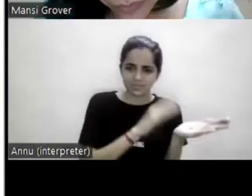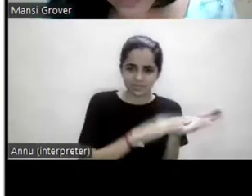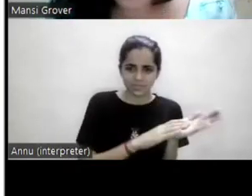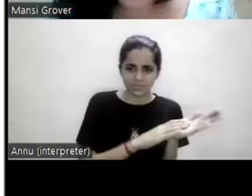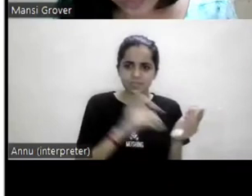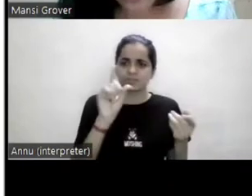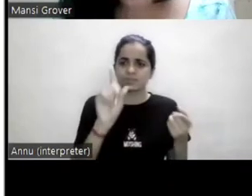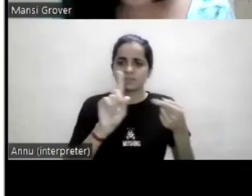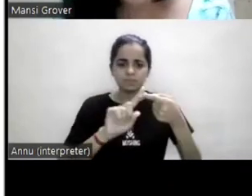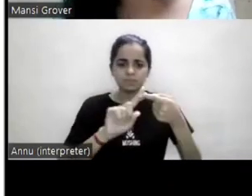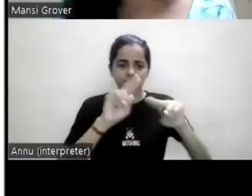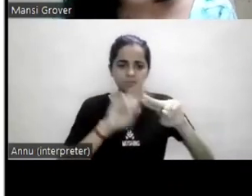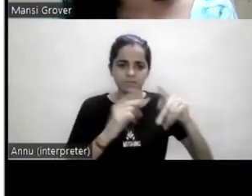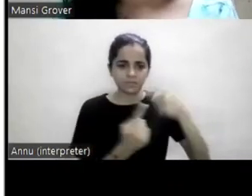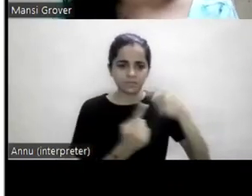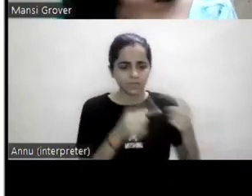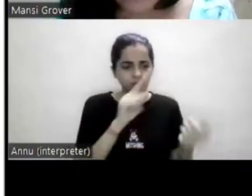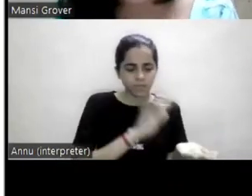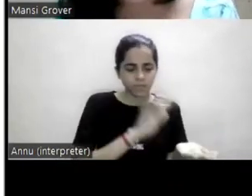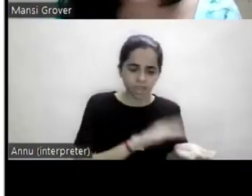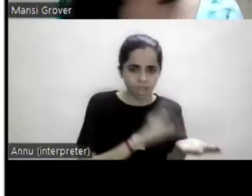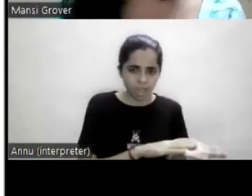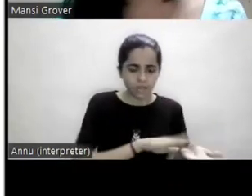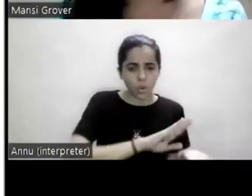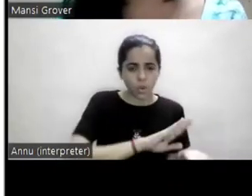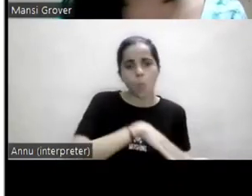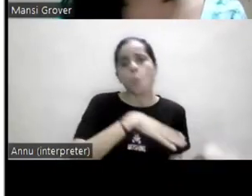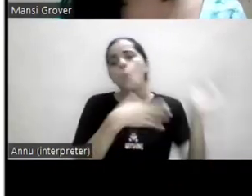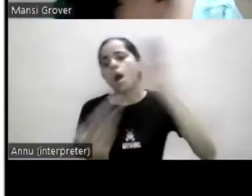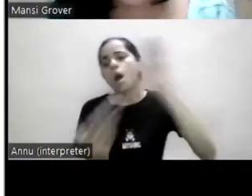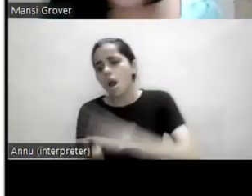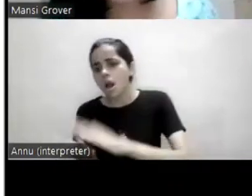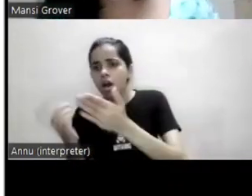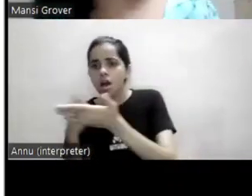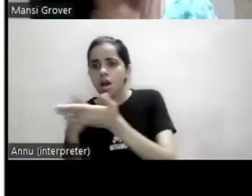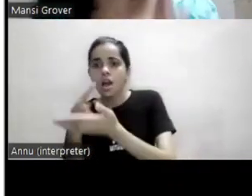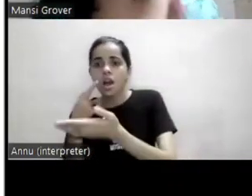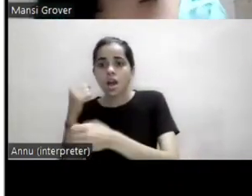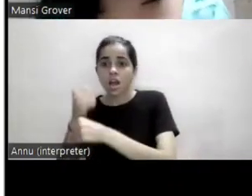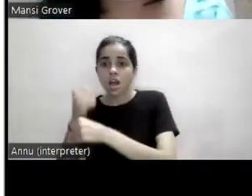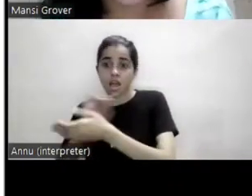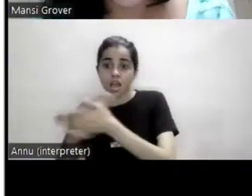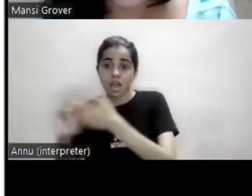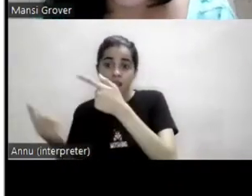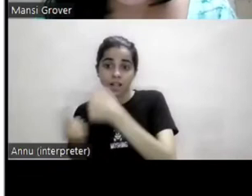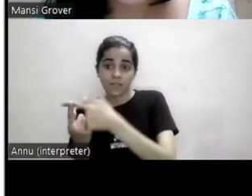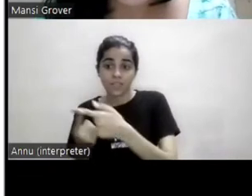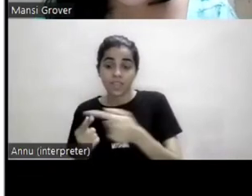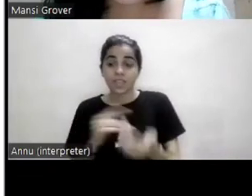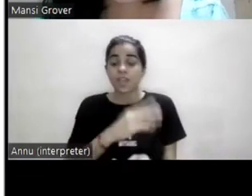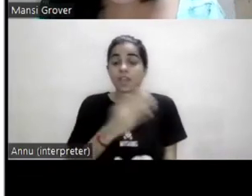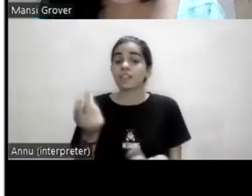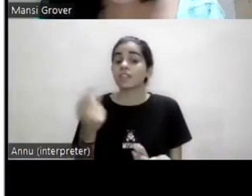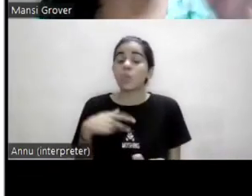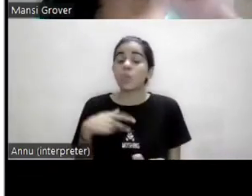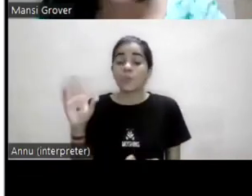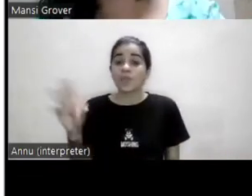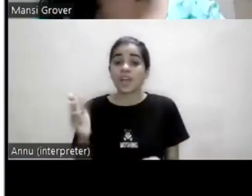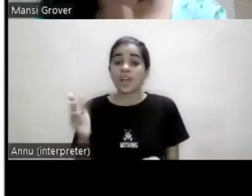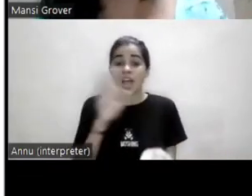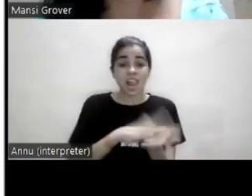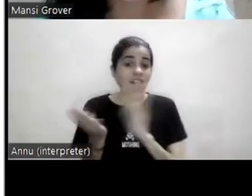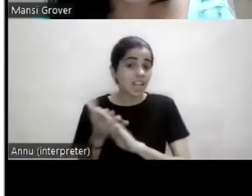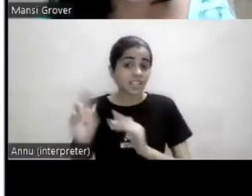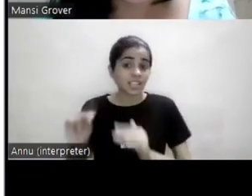earlier, and then he was put on the right side. He was not on the right side. He was put under the bell. He came into the